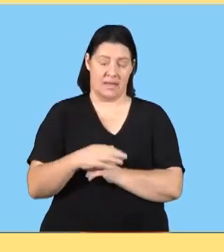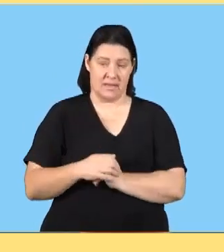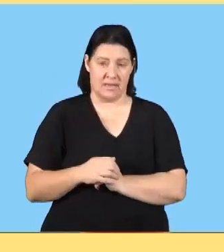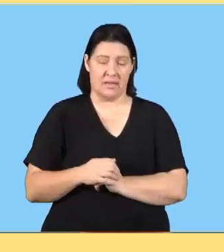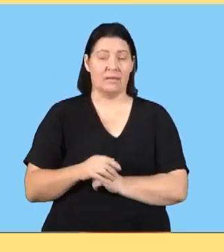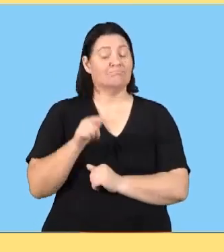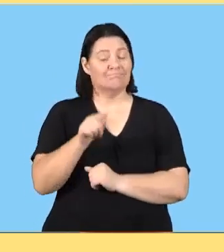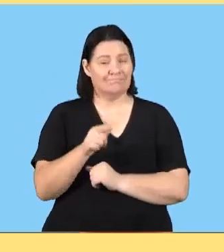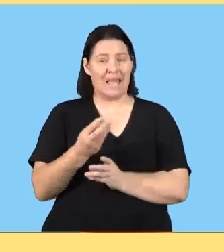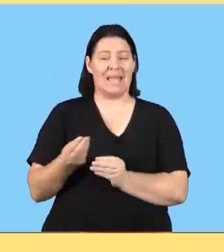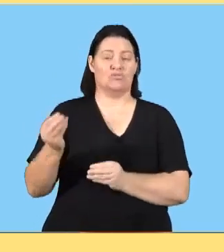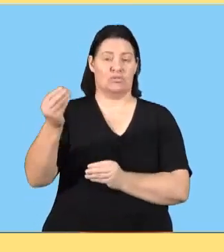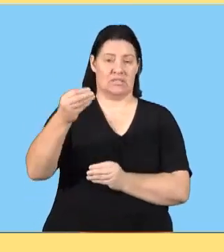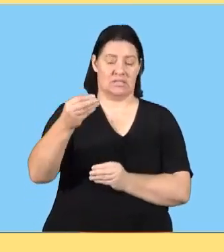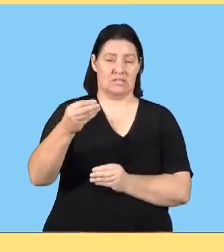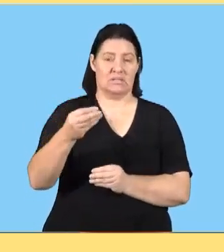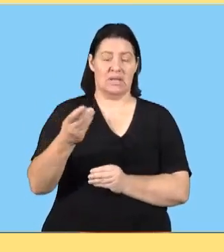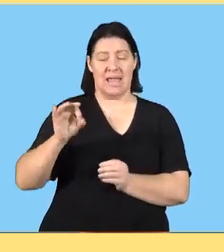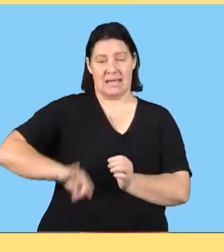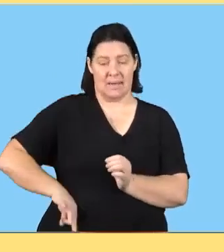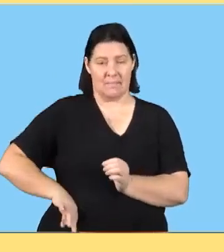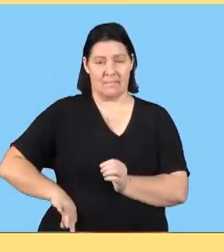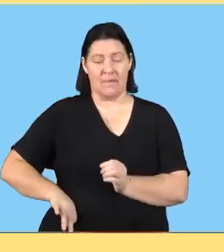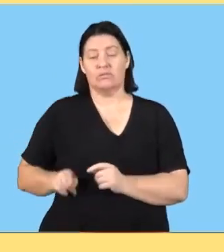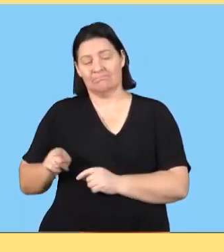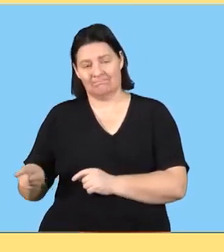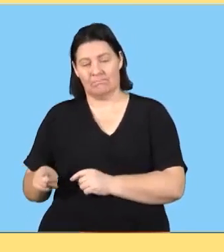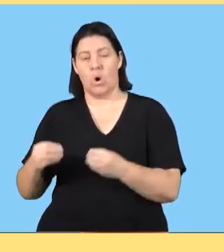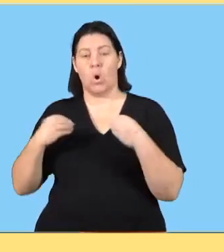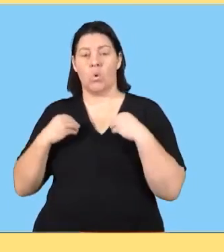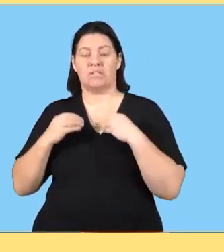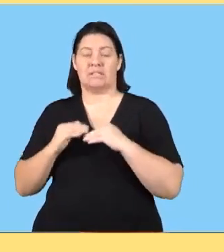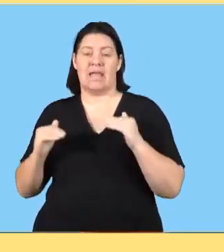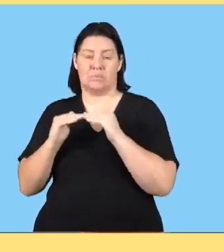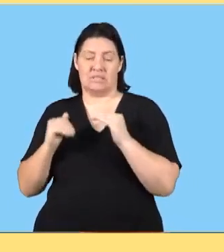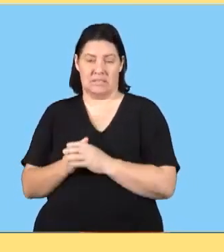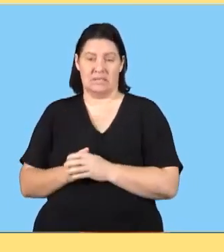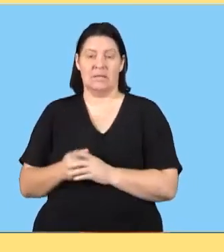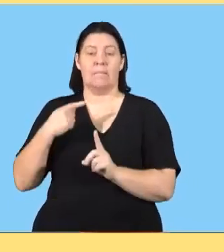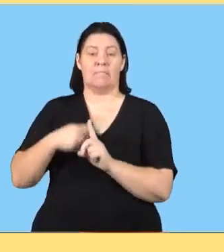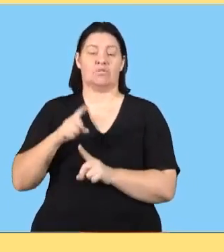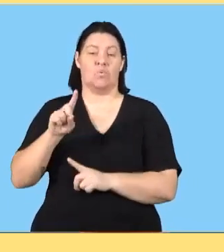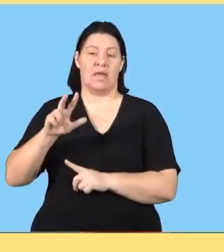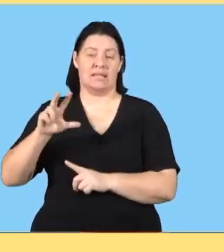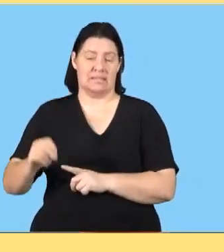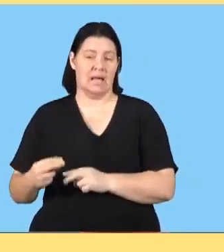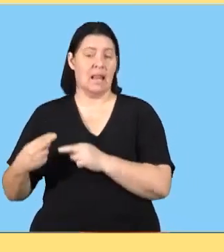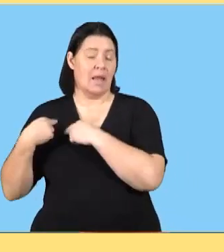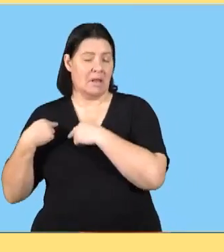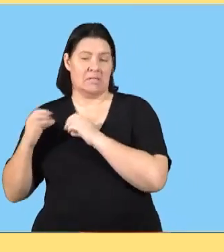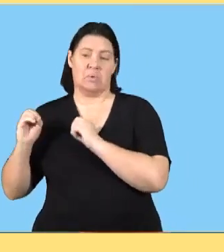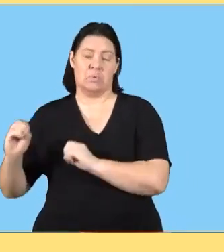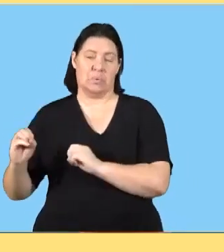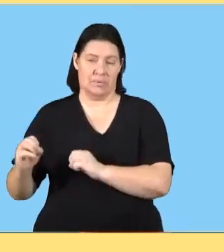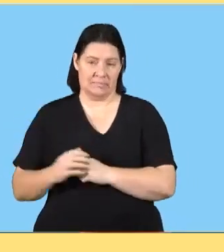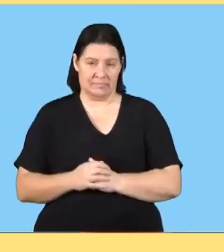So remember, this is interest income. So it will come to owner's equity plus 180. Any effect